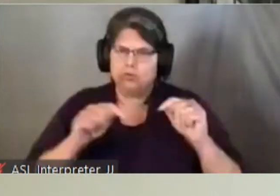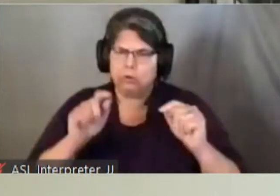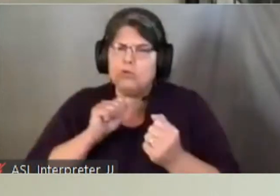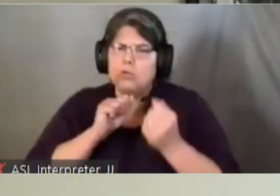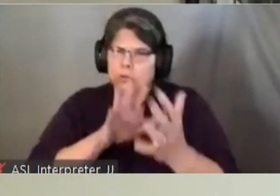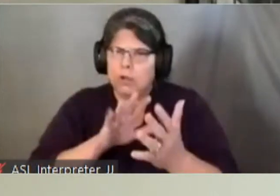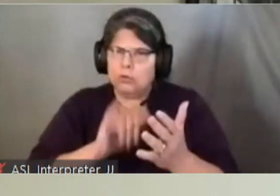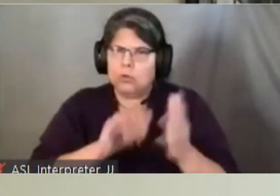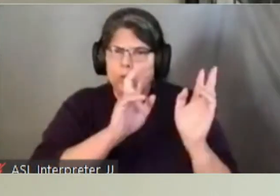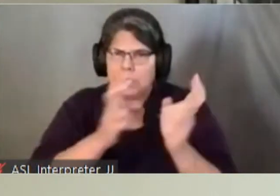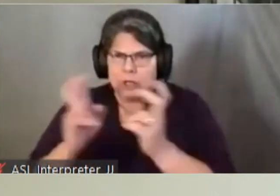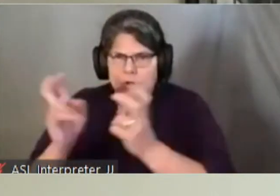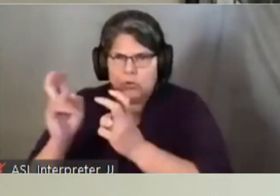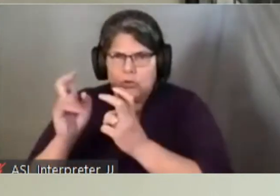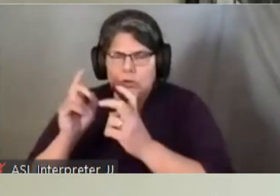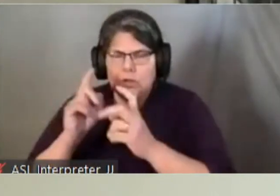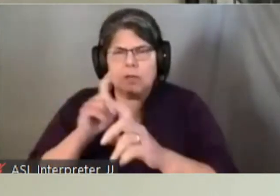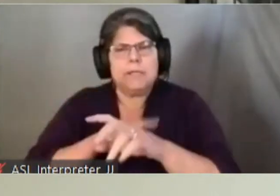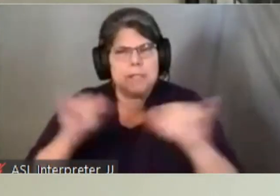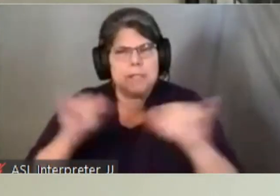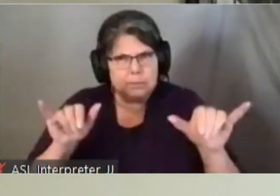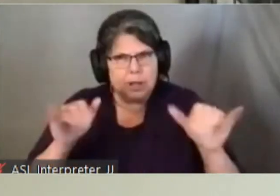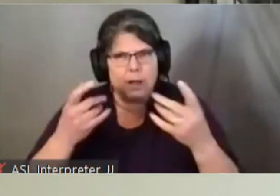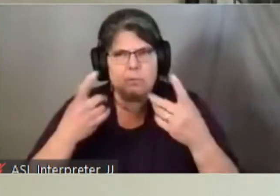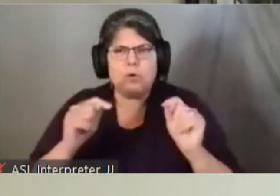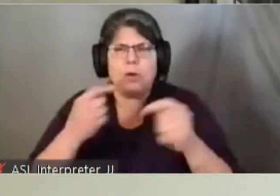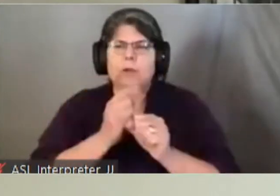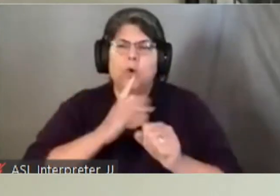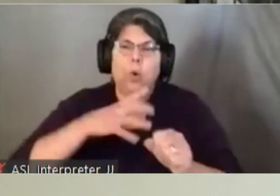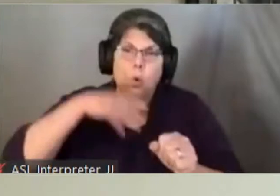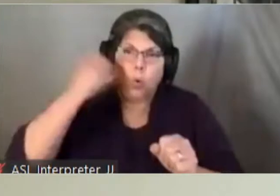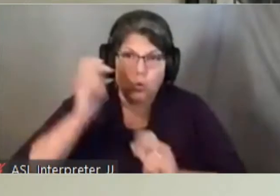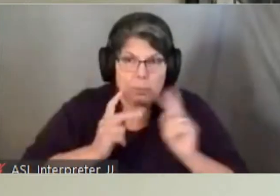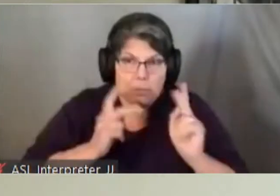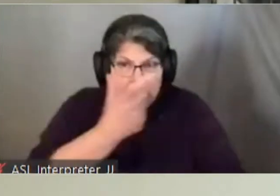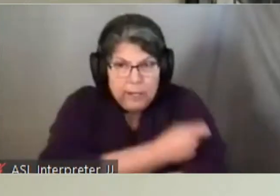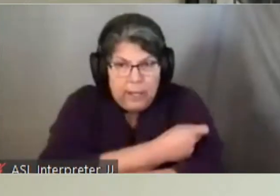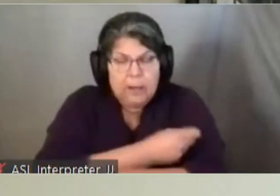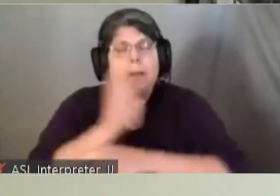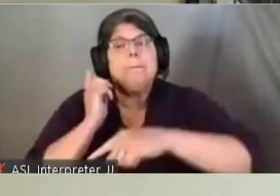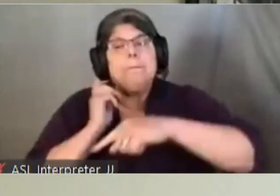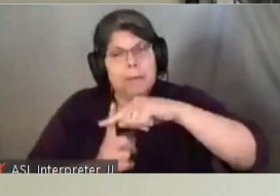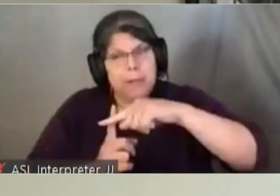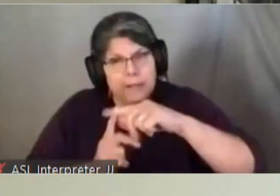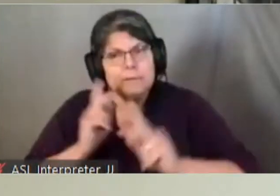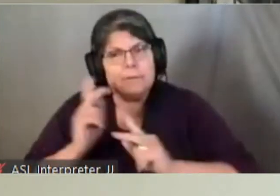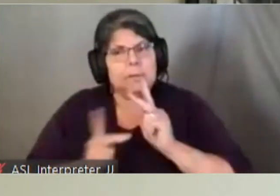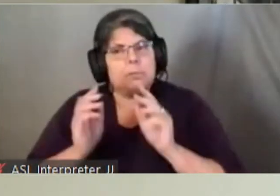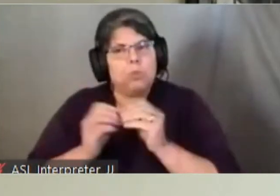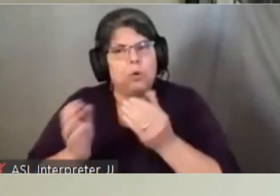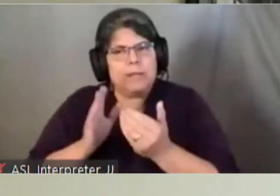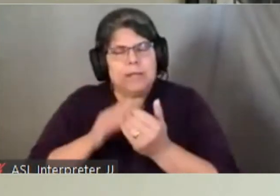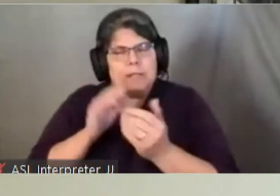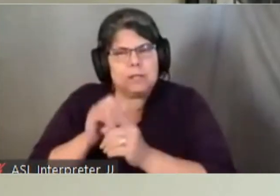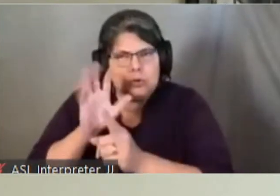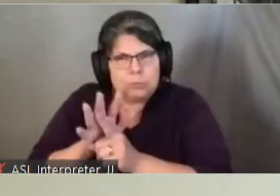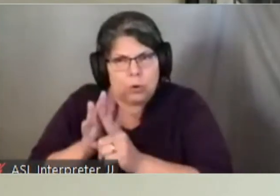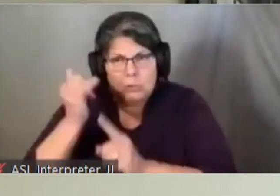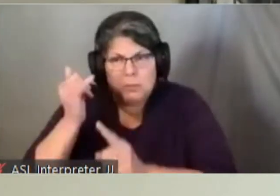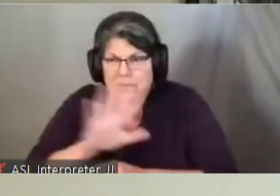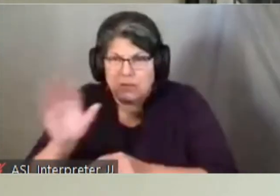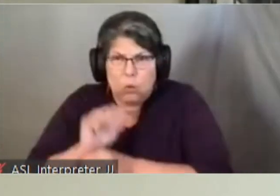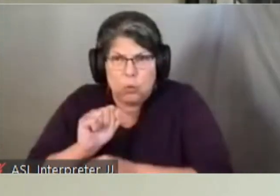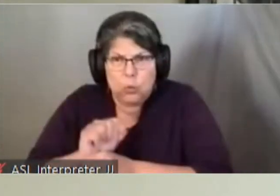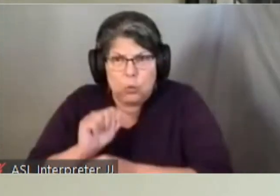while prioritizing age, also prioritizing people who are exposed because of their work. And the people who